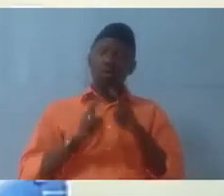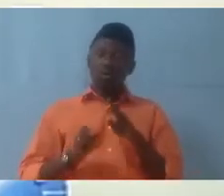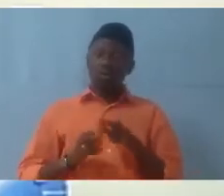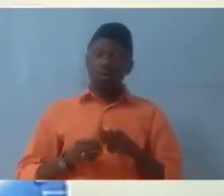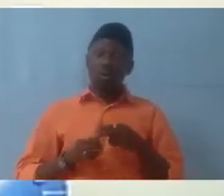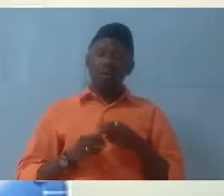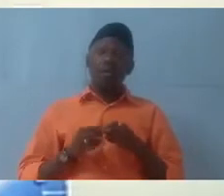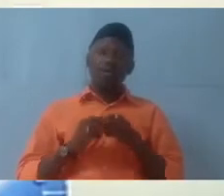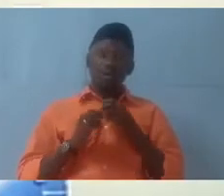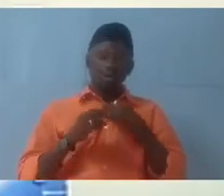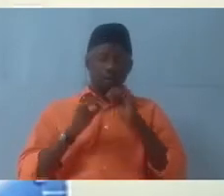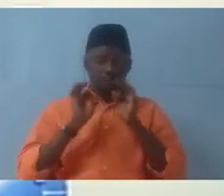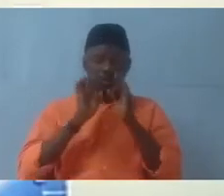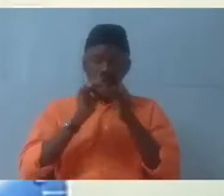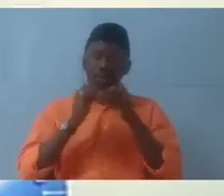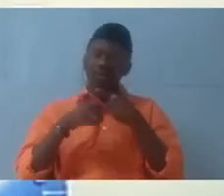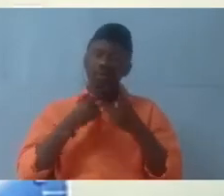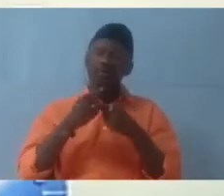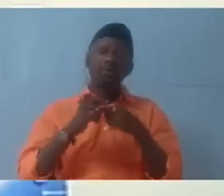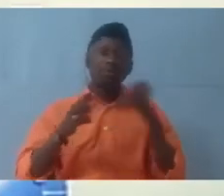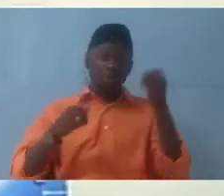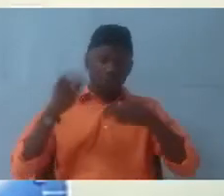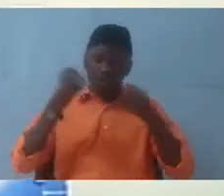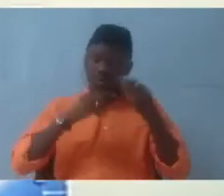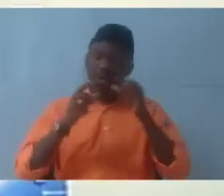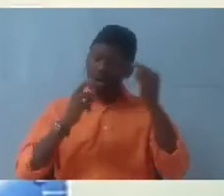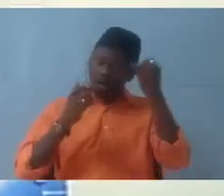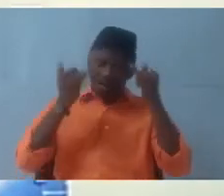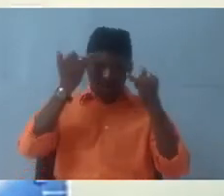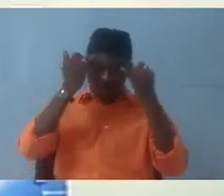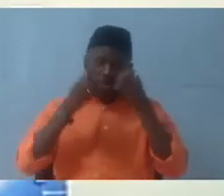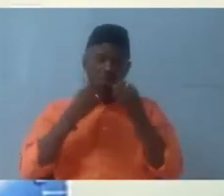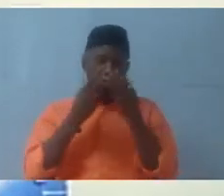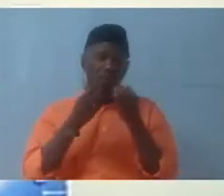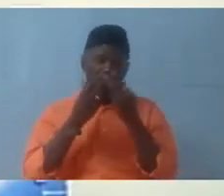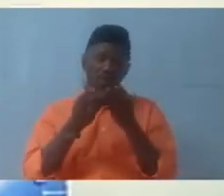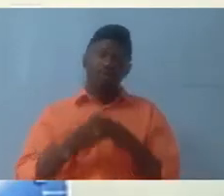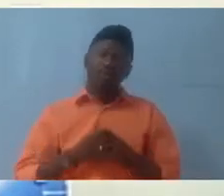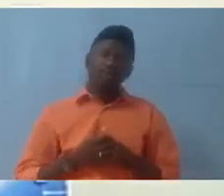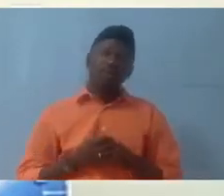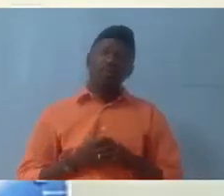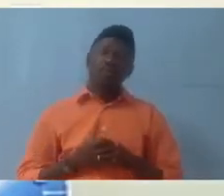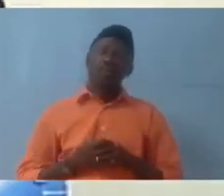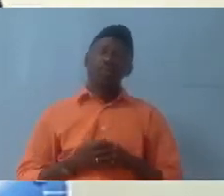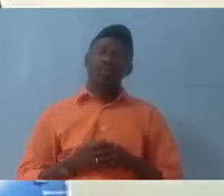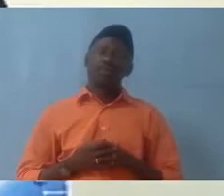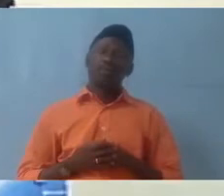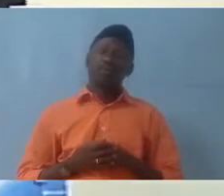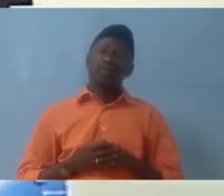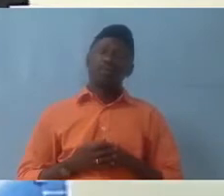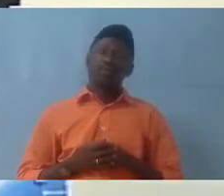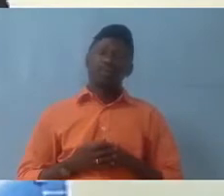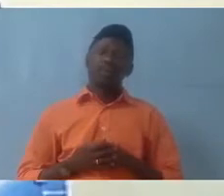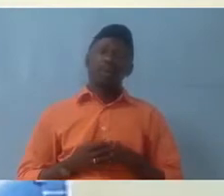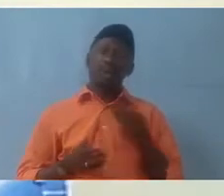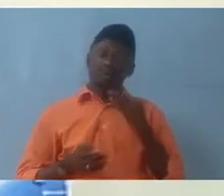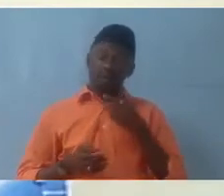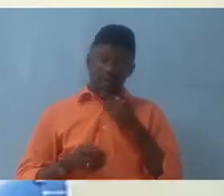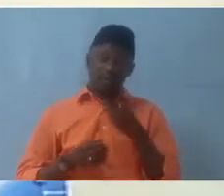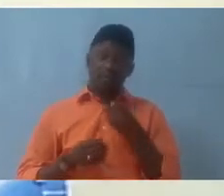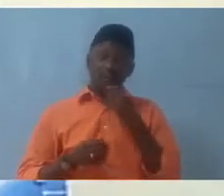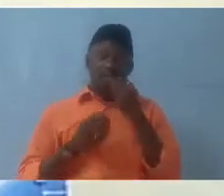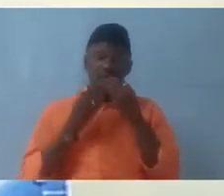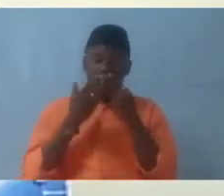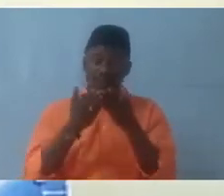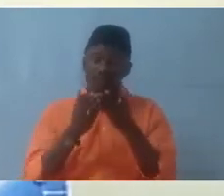rek his was Fati momit jog taxaw momit di wax ay cadeau momit tamen. And if I'm allowed to paraphrase, I think he said to the